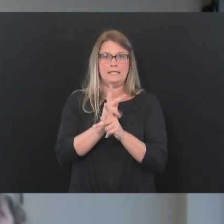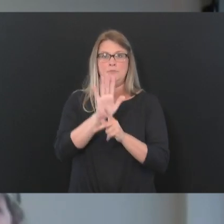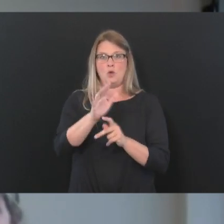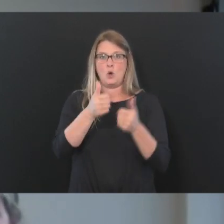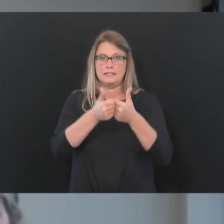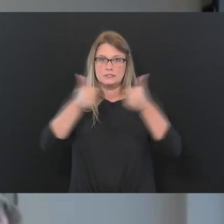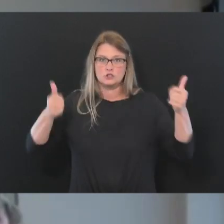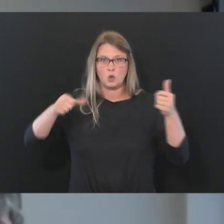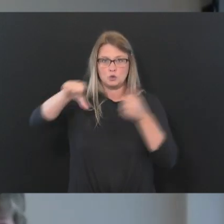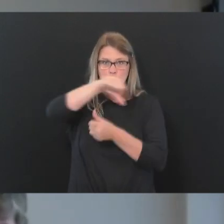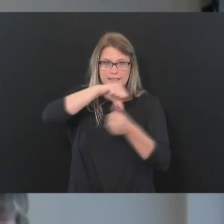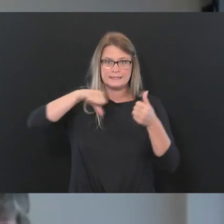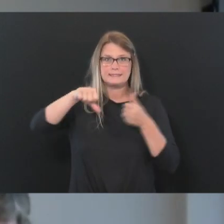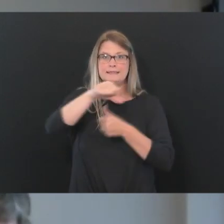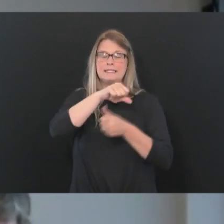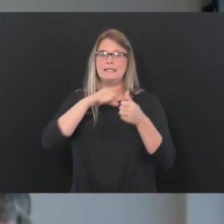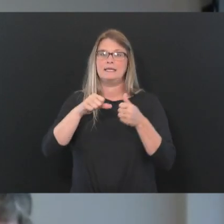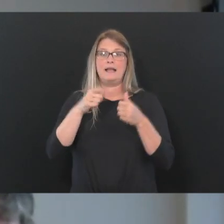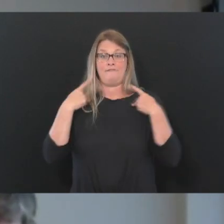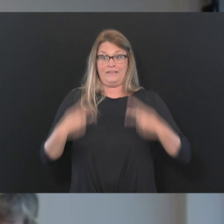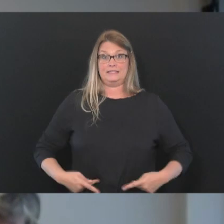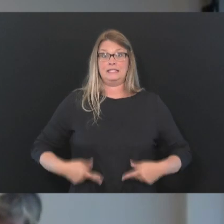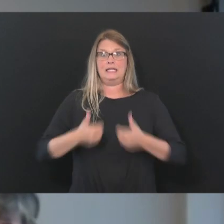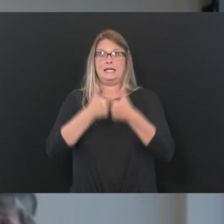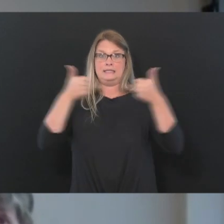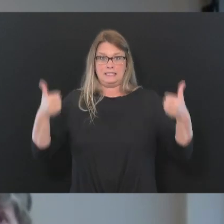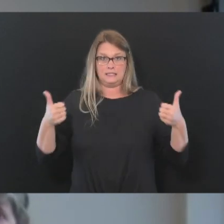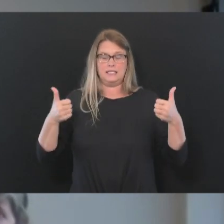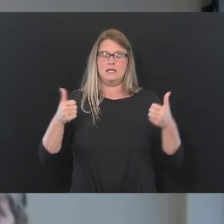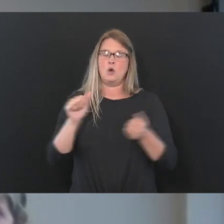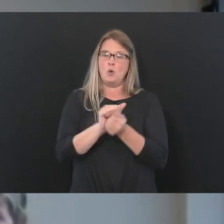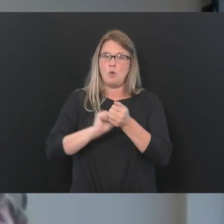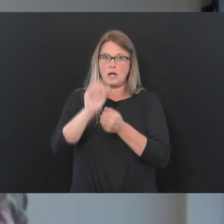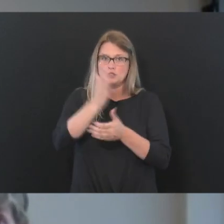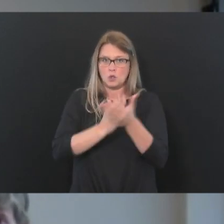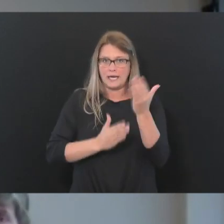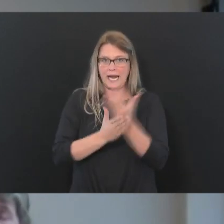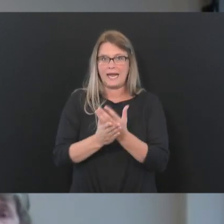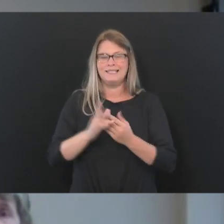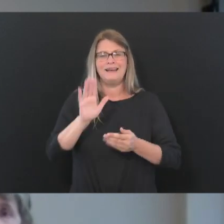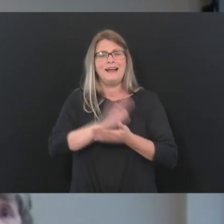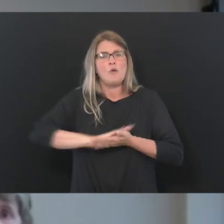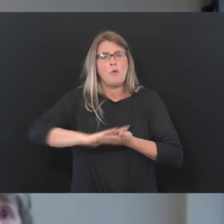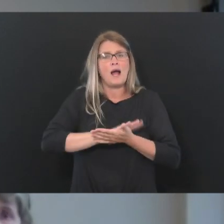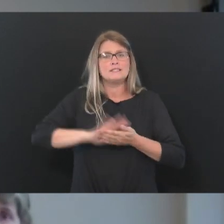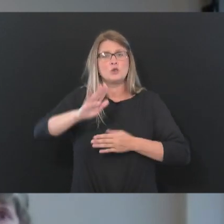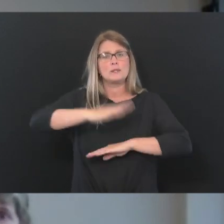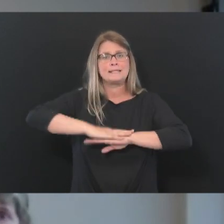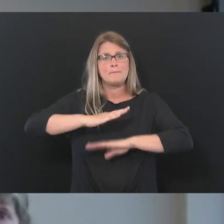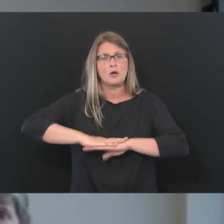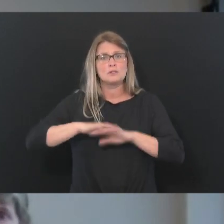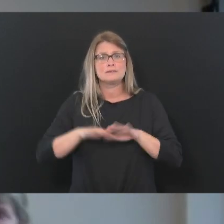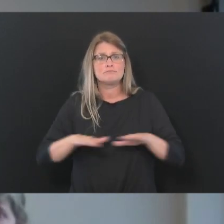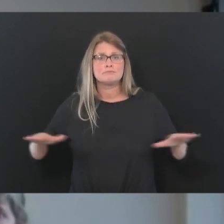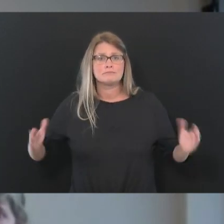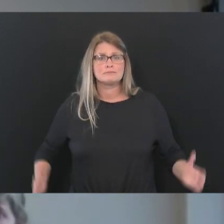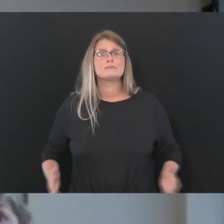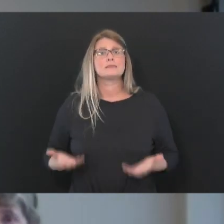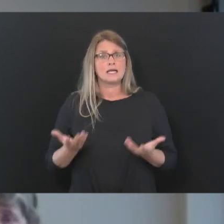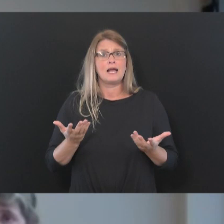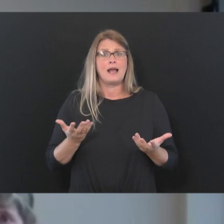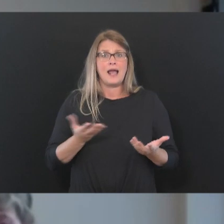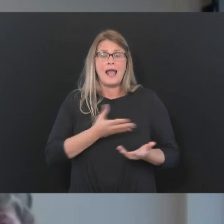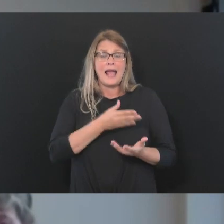being physically distant from each other, that frequent hand washing, the surface cleaning, and then now we've